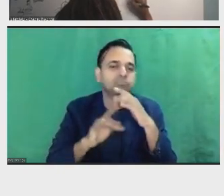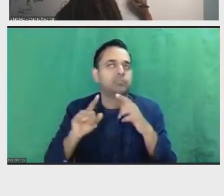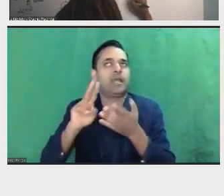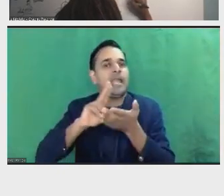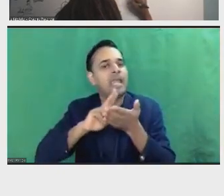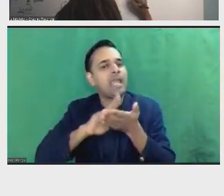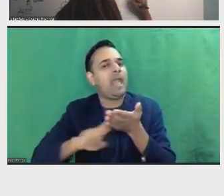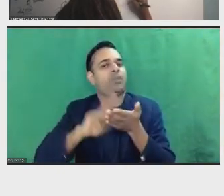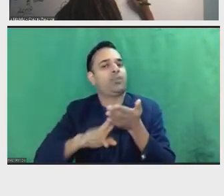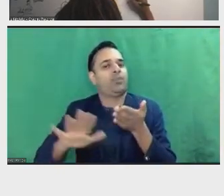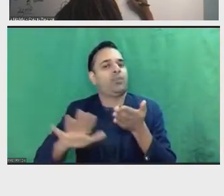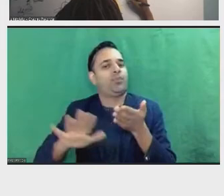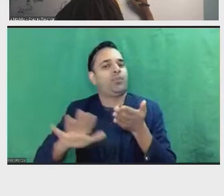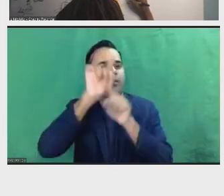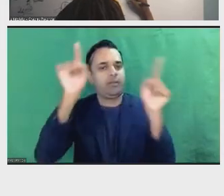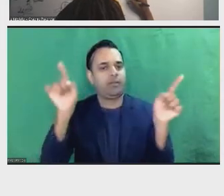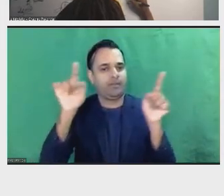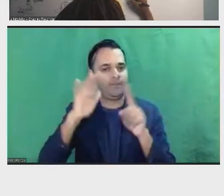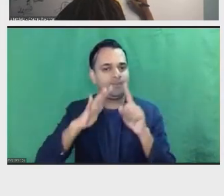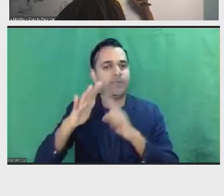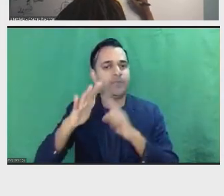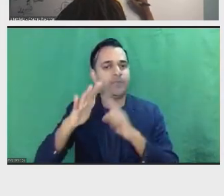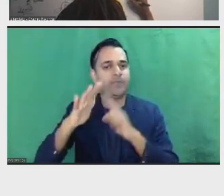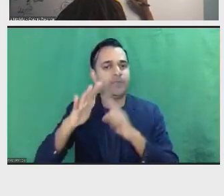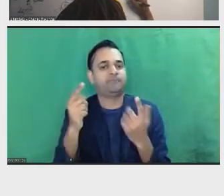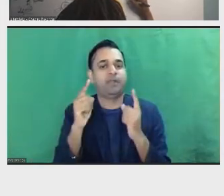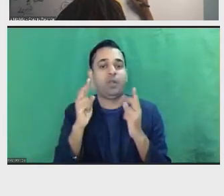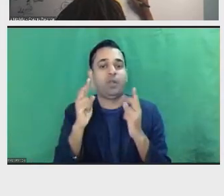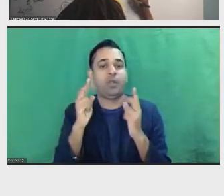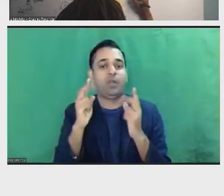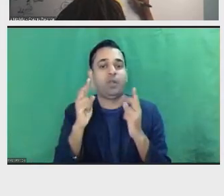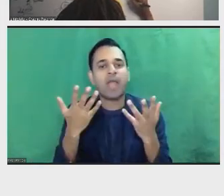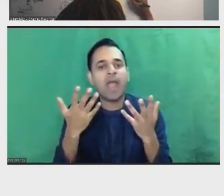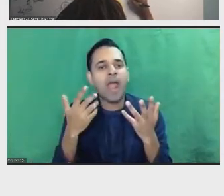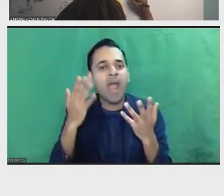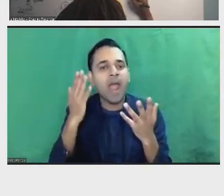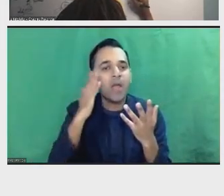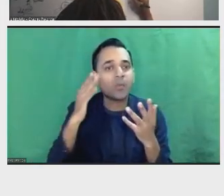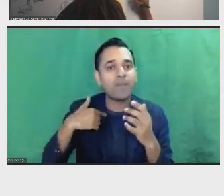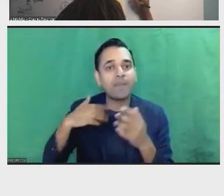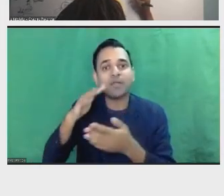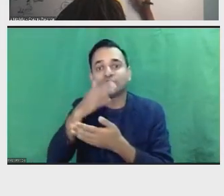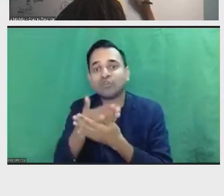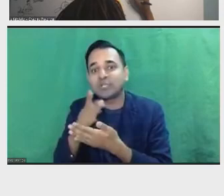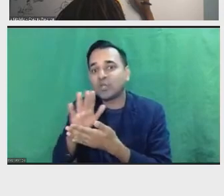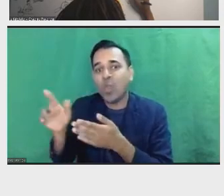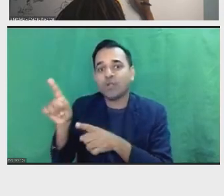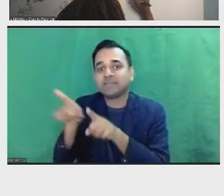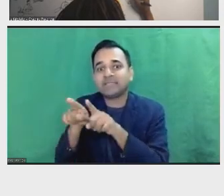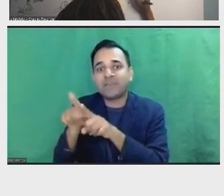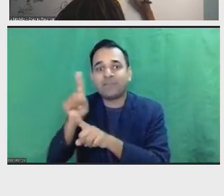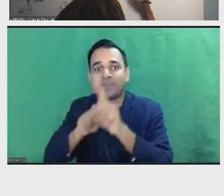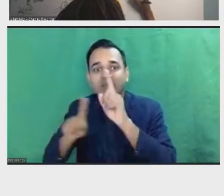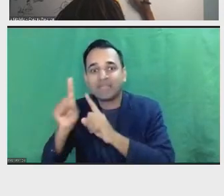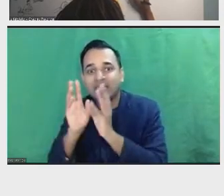meeting asking or demanding for the same recognition. So I think that's the vision I definitely foresee myself, that it's going to be a